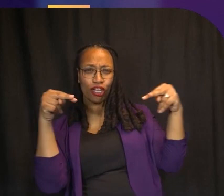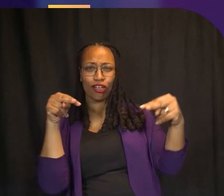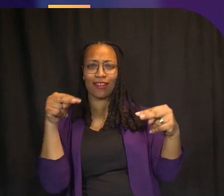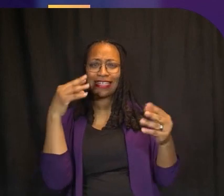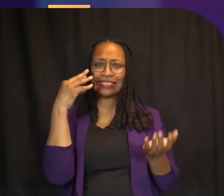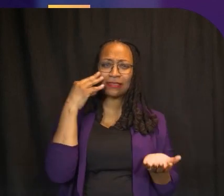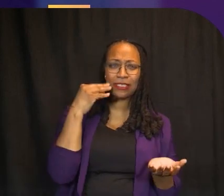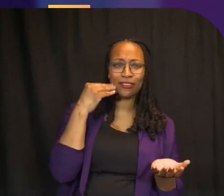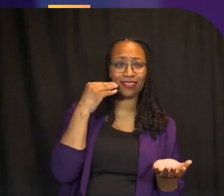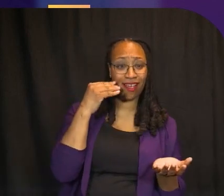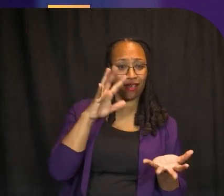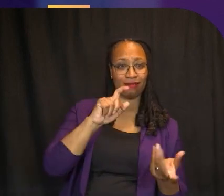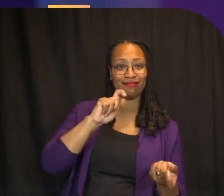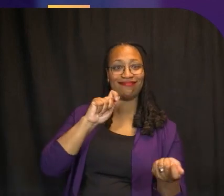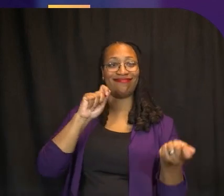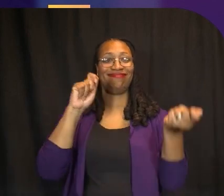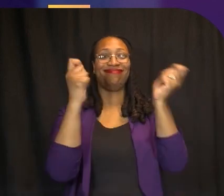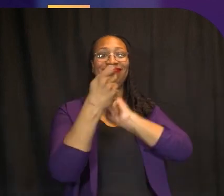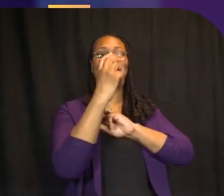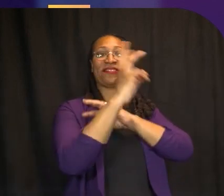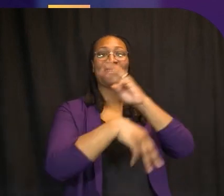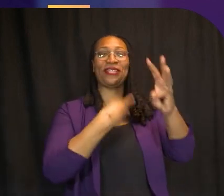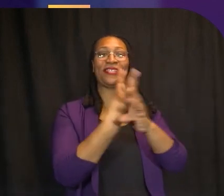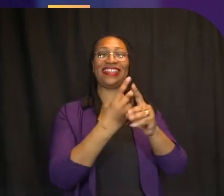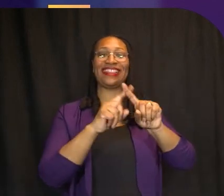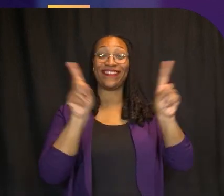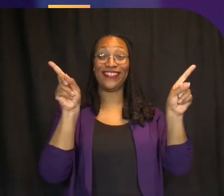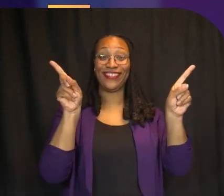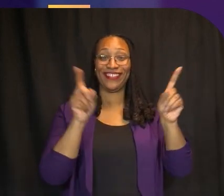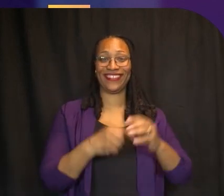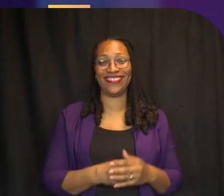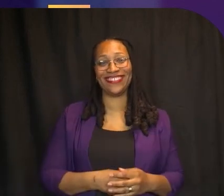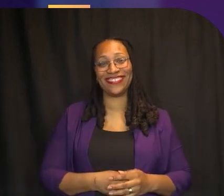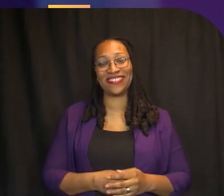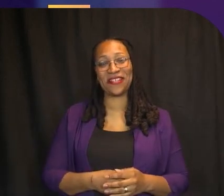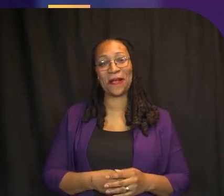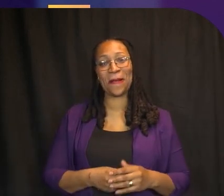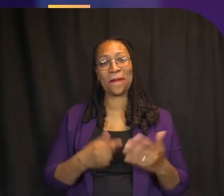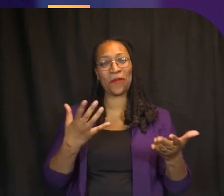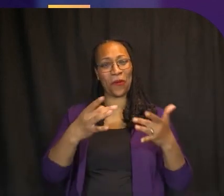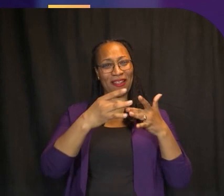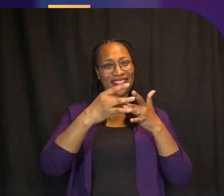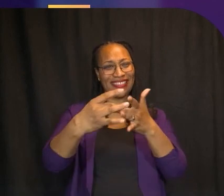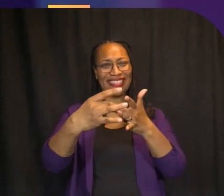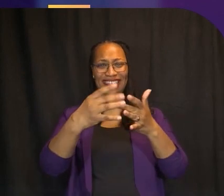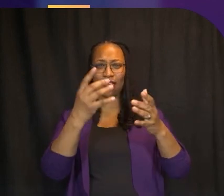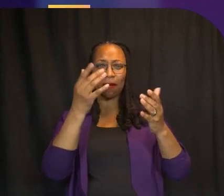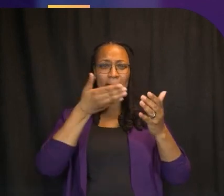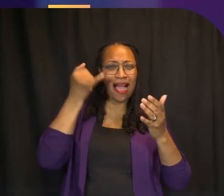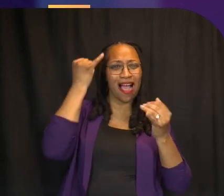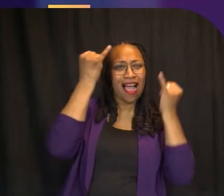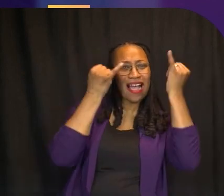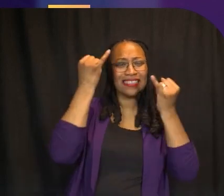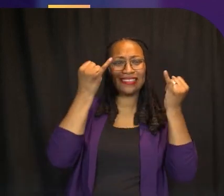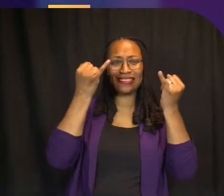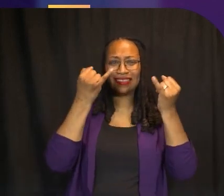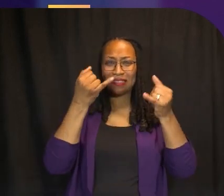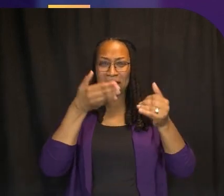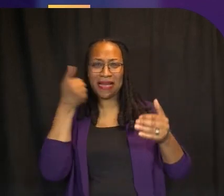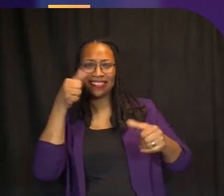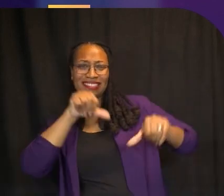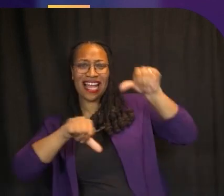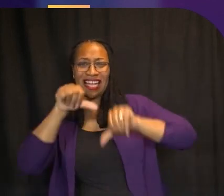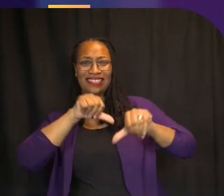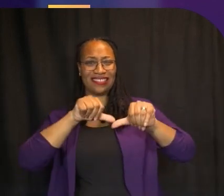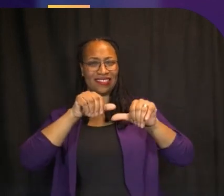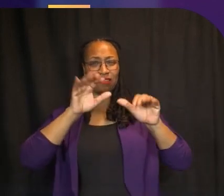we are committed to doing better. Our work for diversity, equity, and inclusion here at Regeneron is anchored around three core